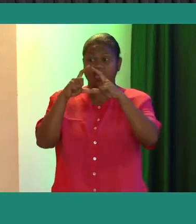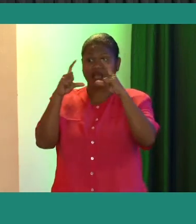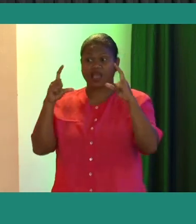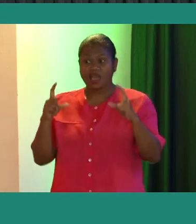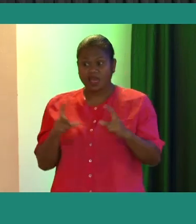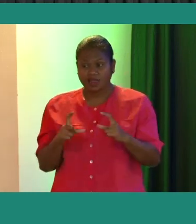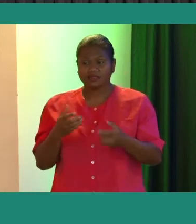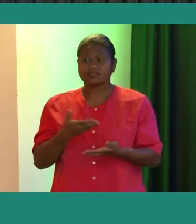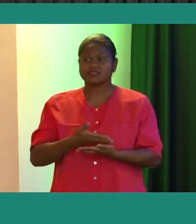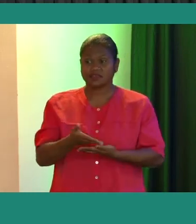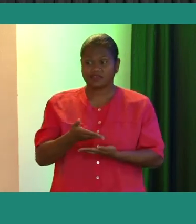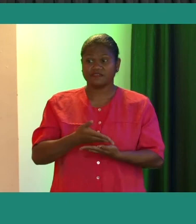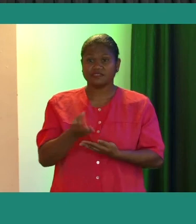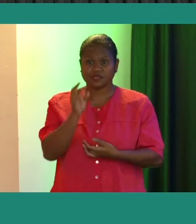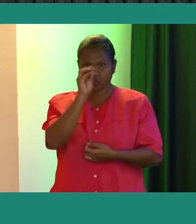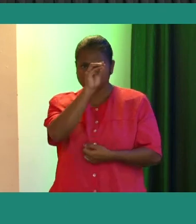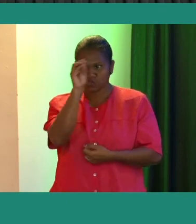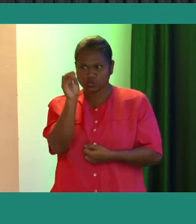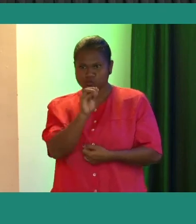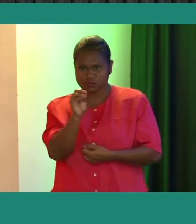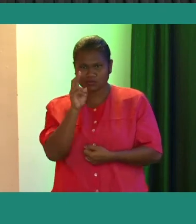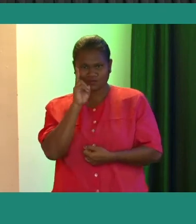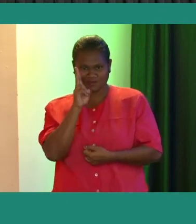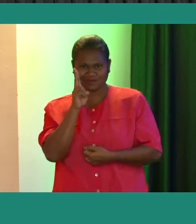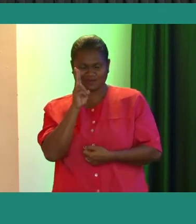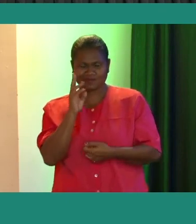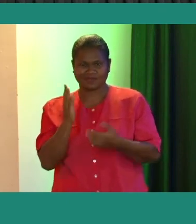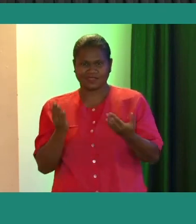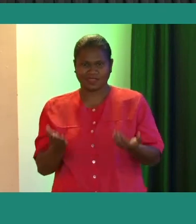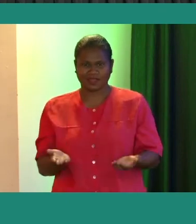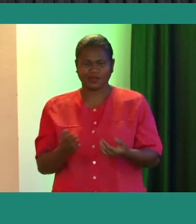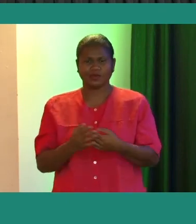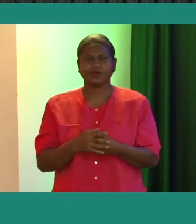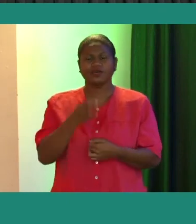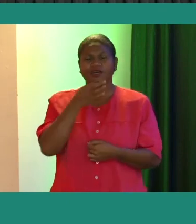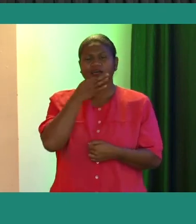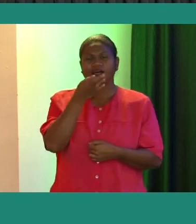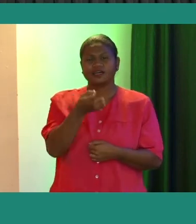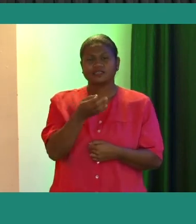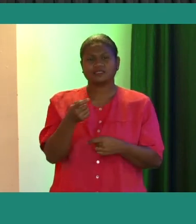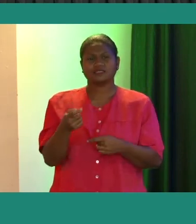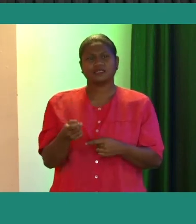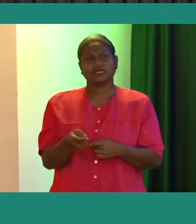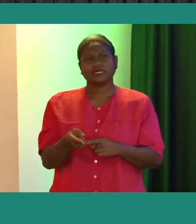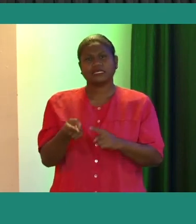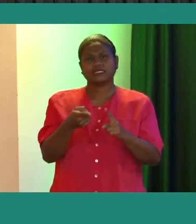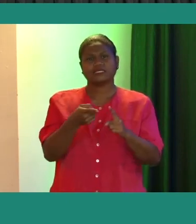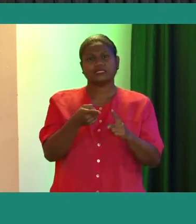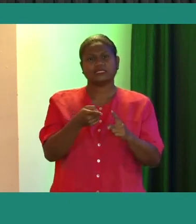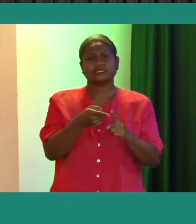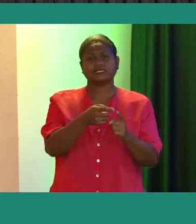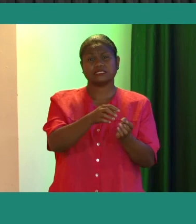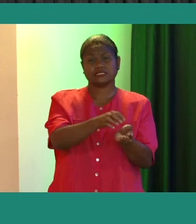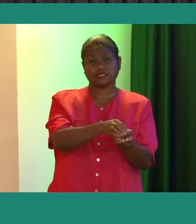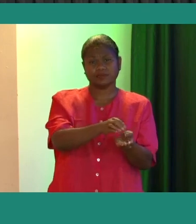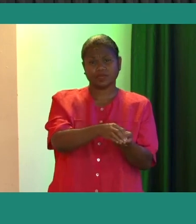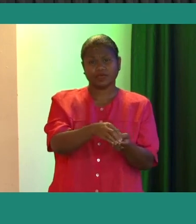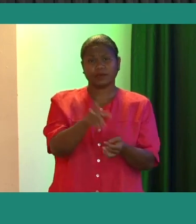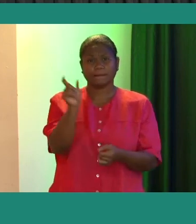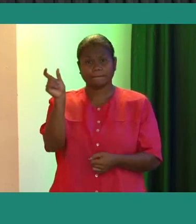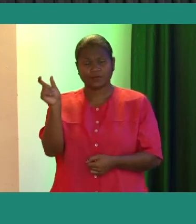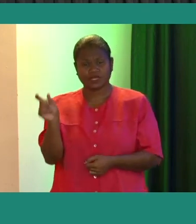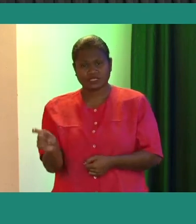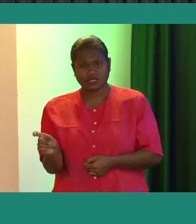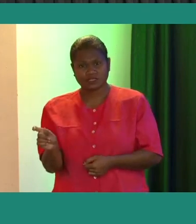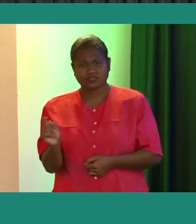Services is also zooming in. And their question is, Isipik persons living with disabilities are an